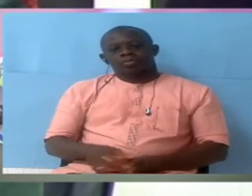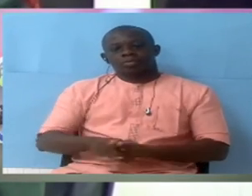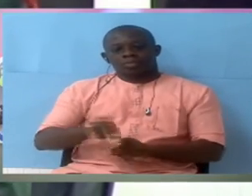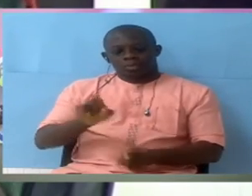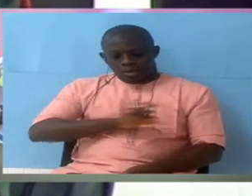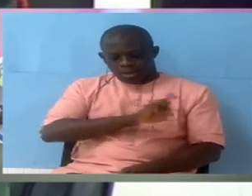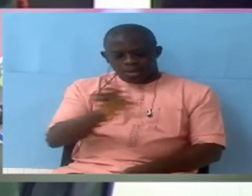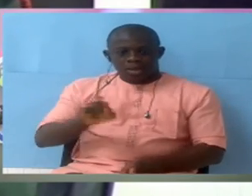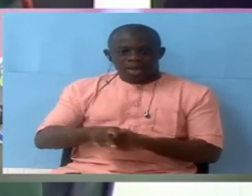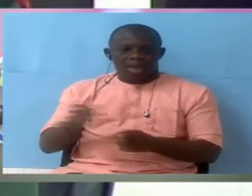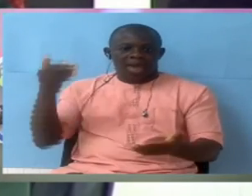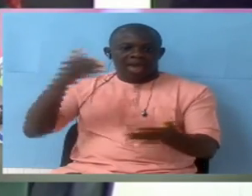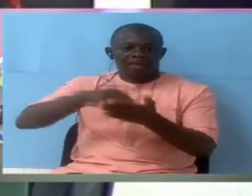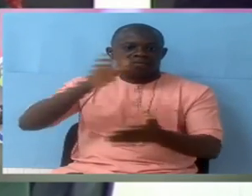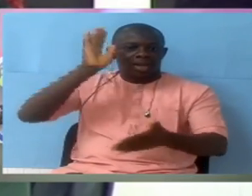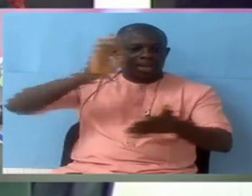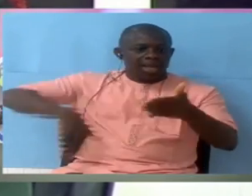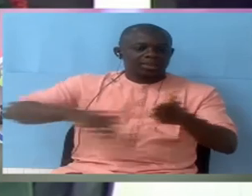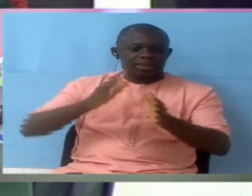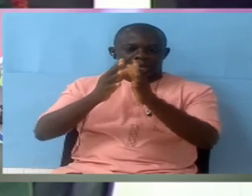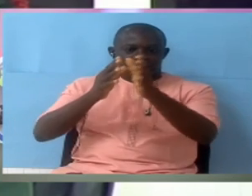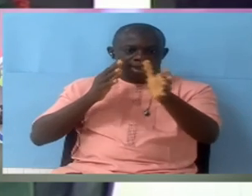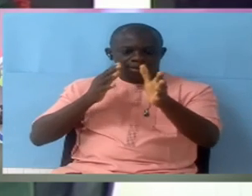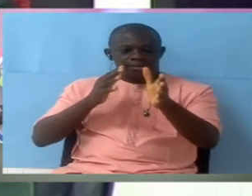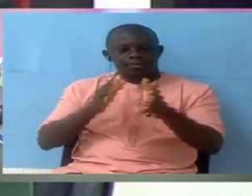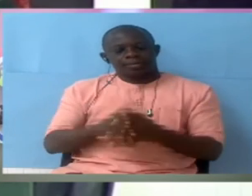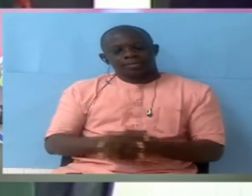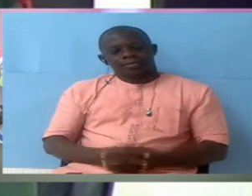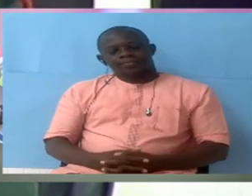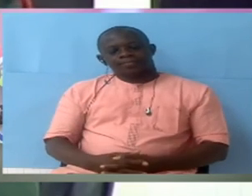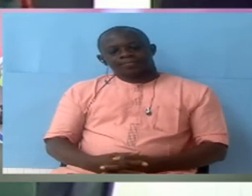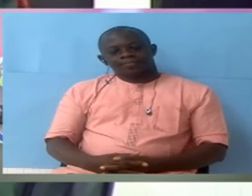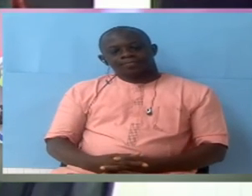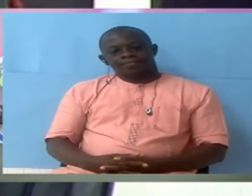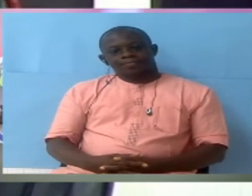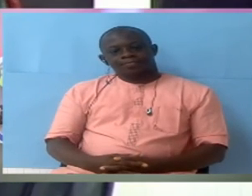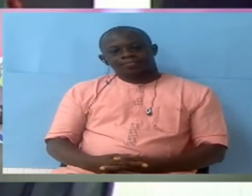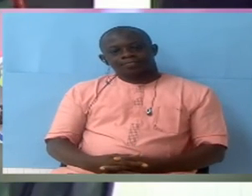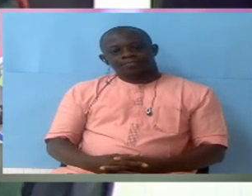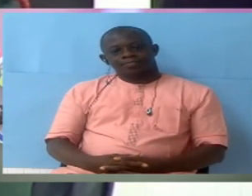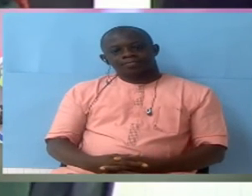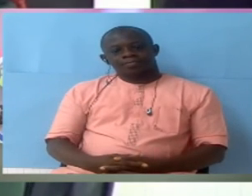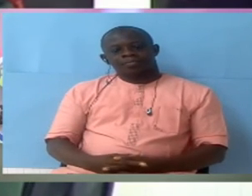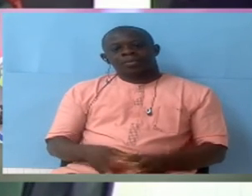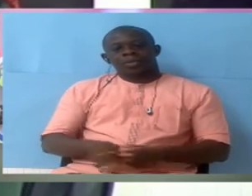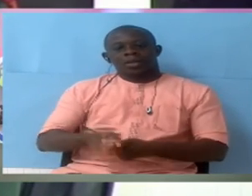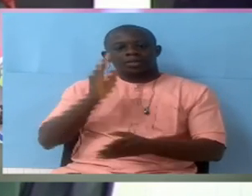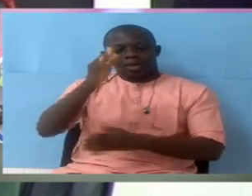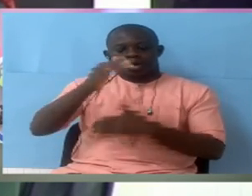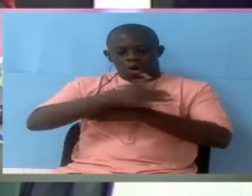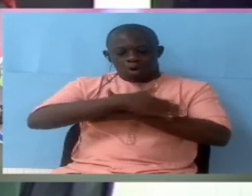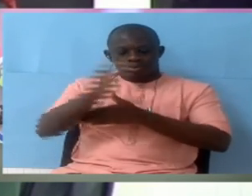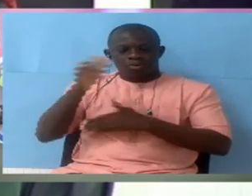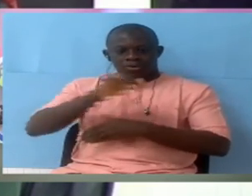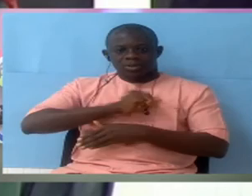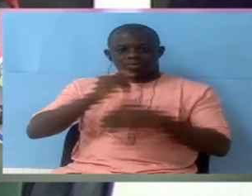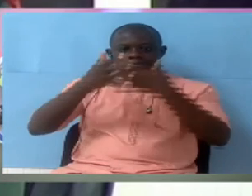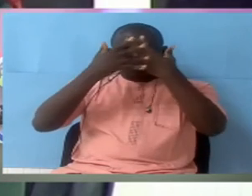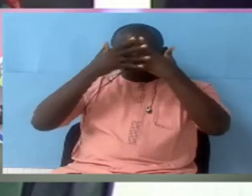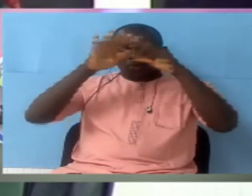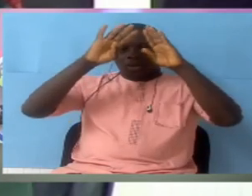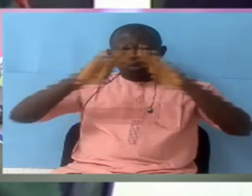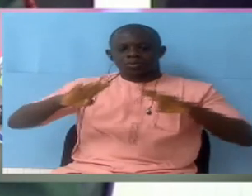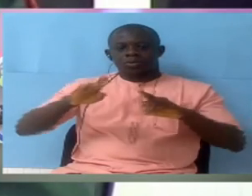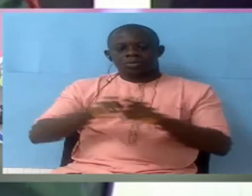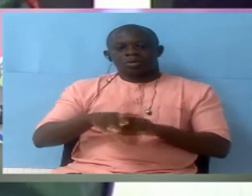came to the last row. Dañ ñew ci rang bu mujjé bi. And direct open his cell. Ñu daldi ubbi cellam bi.